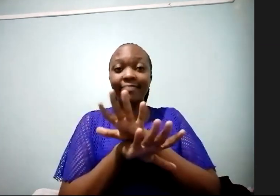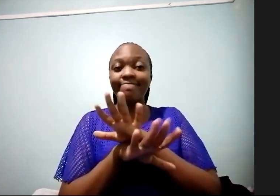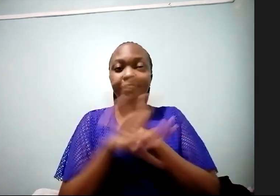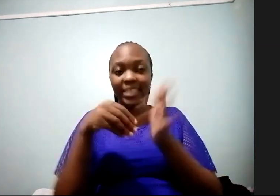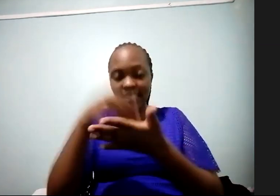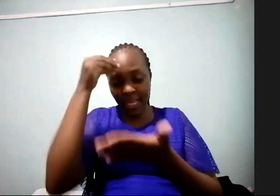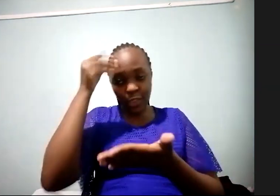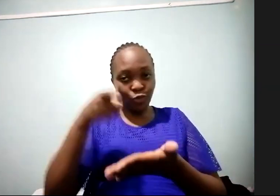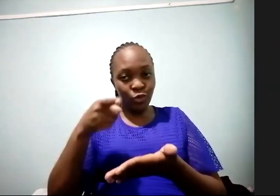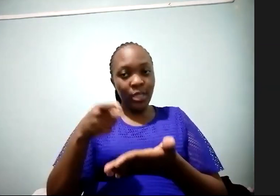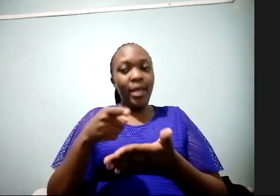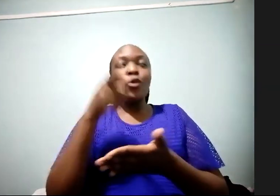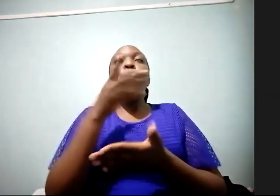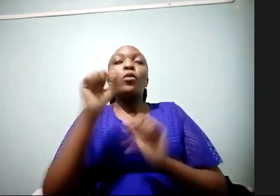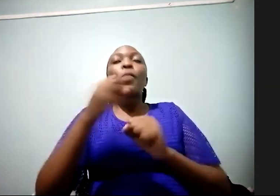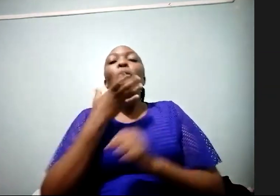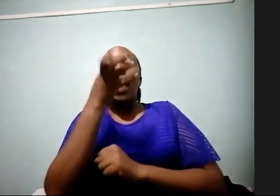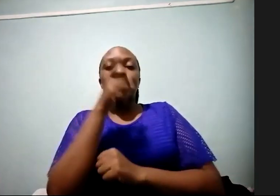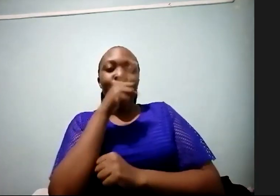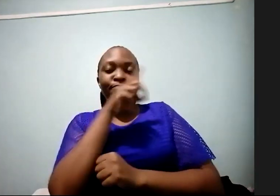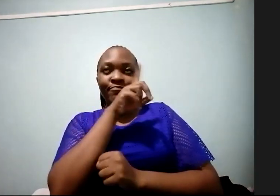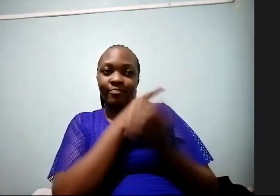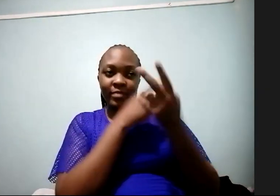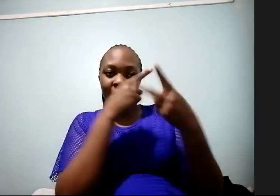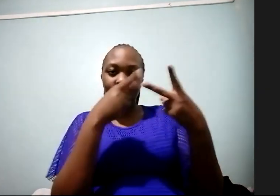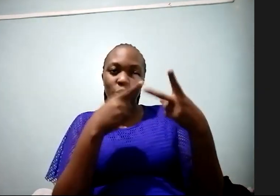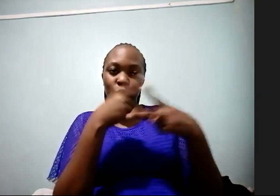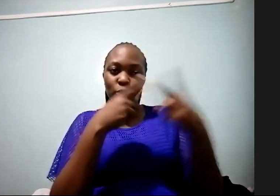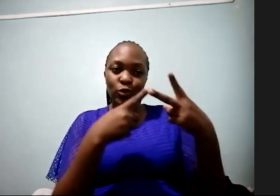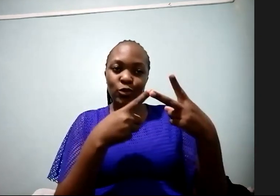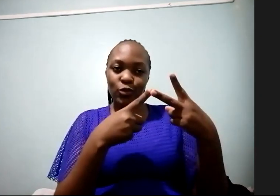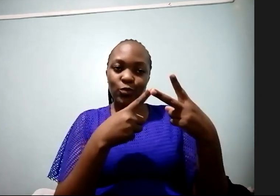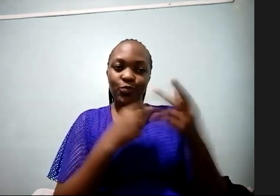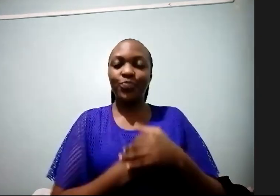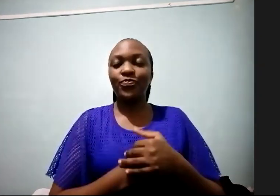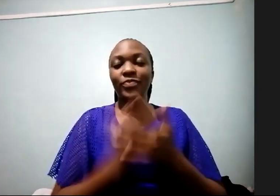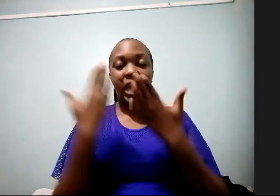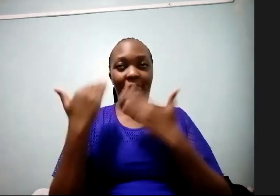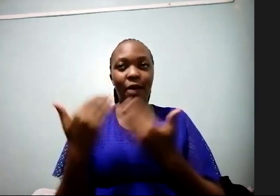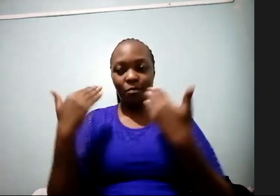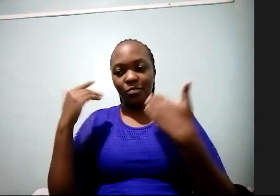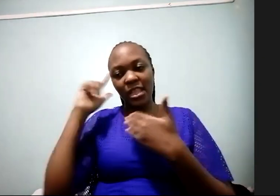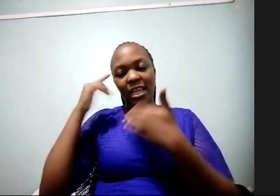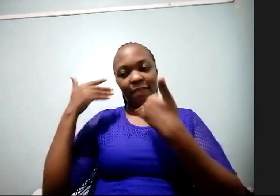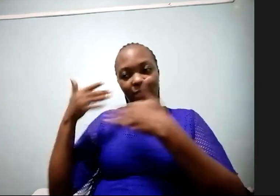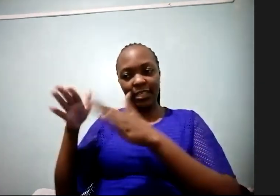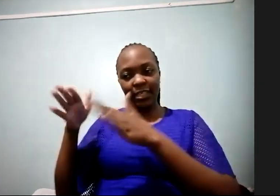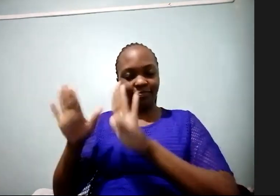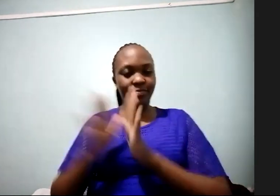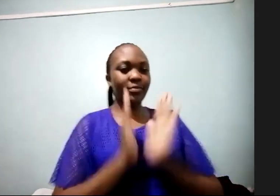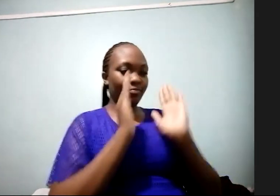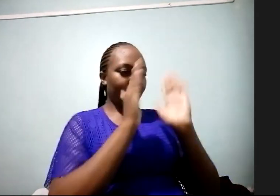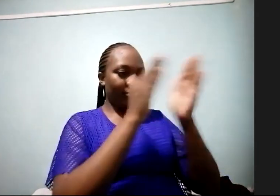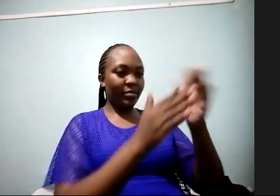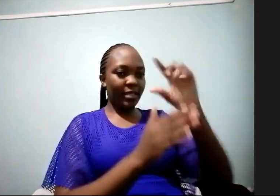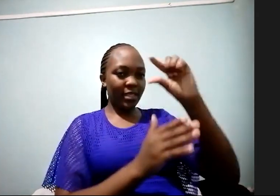our friends on how to manage their finances. George, over to you now. Thank you, Joseph. These guys are not